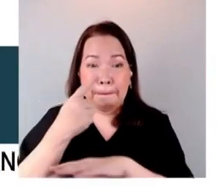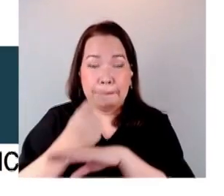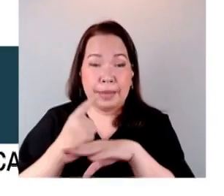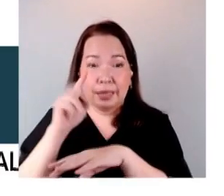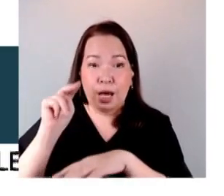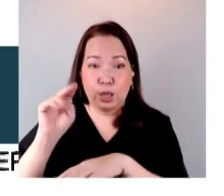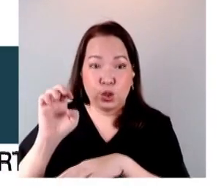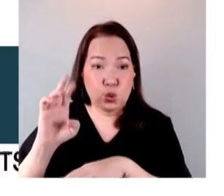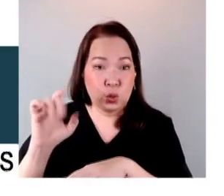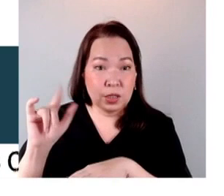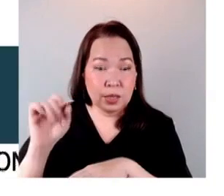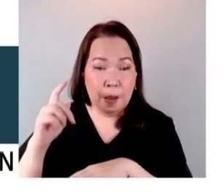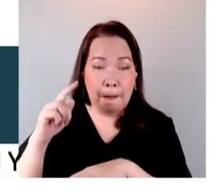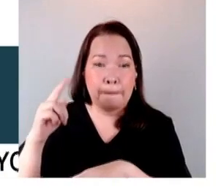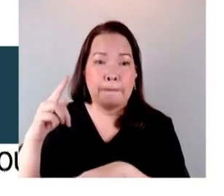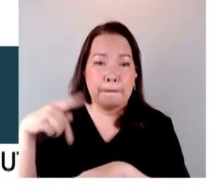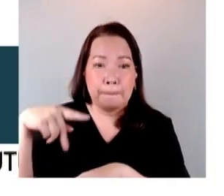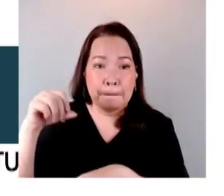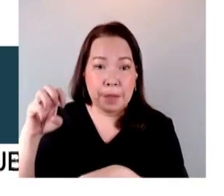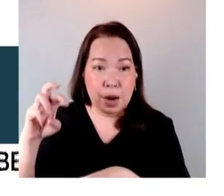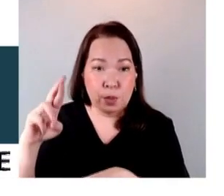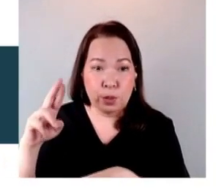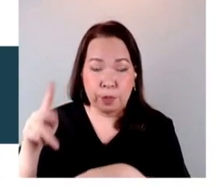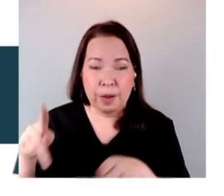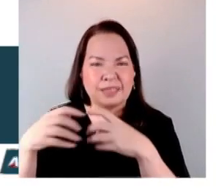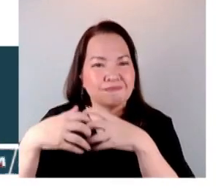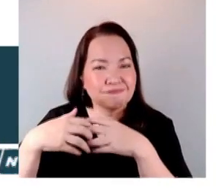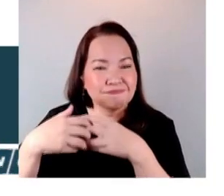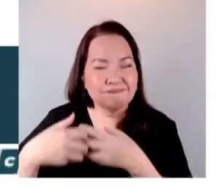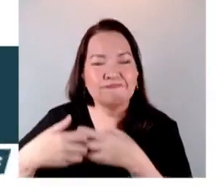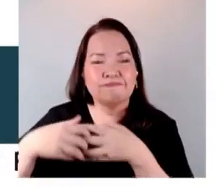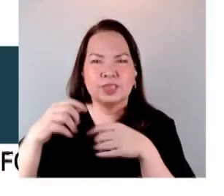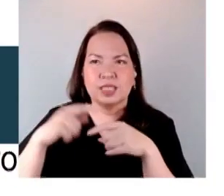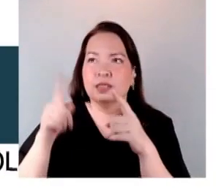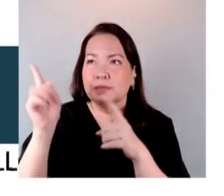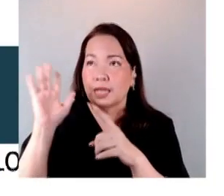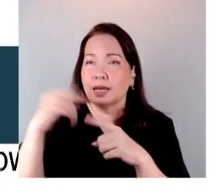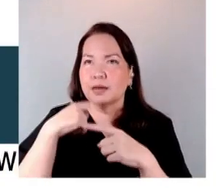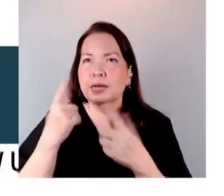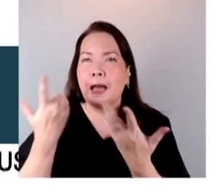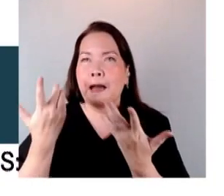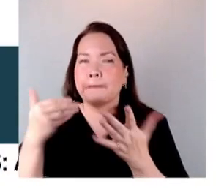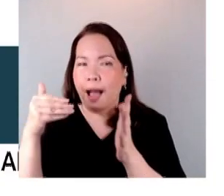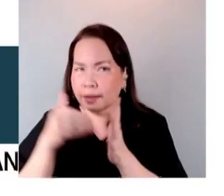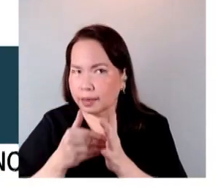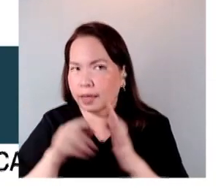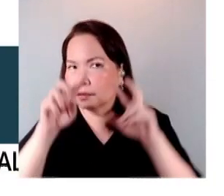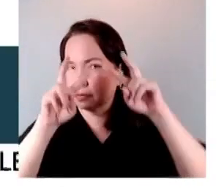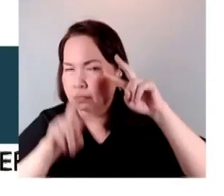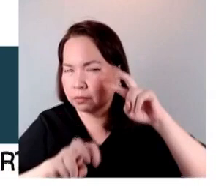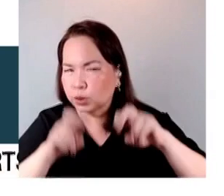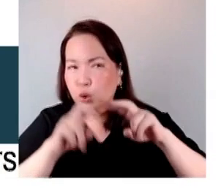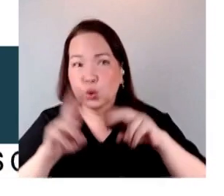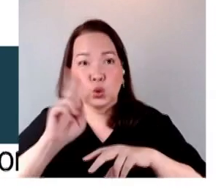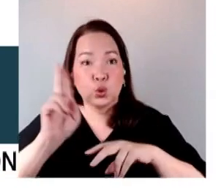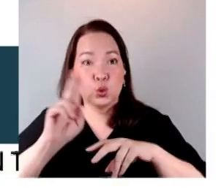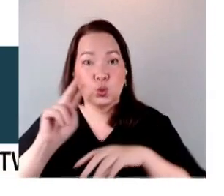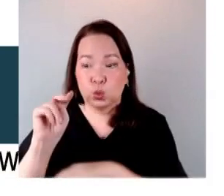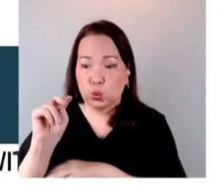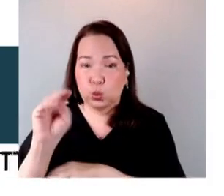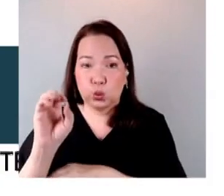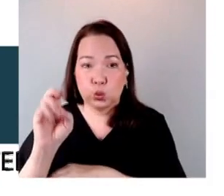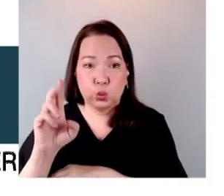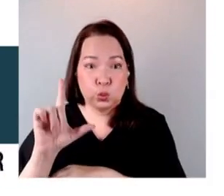State of the Nation address, also saying that he wants to re-examine the use of nuclear energy. In another